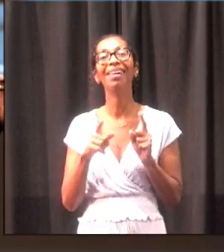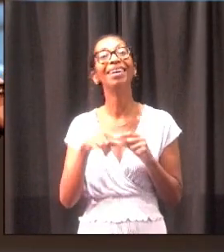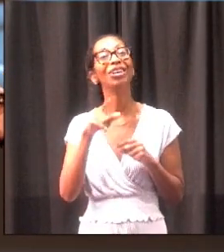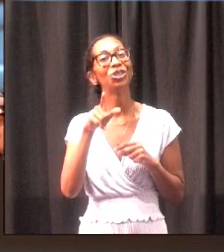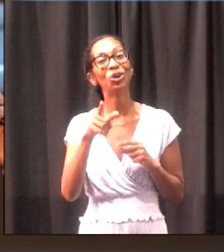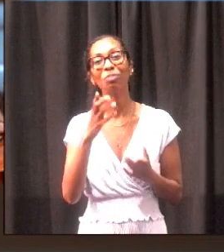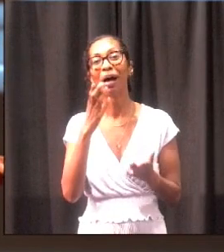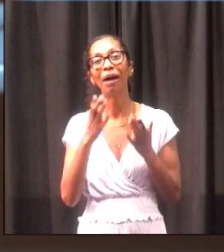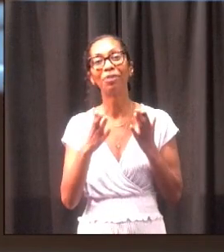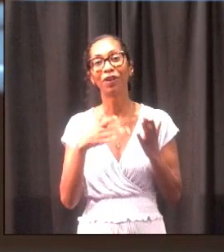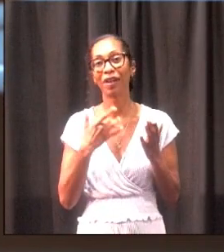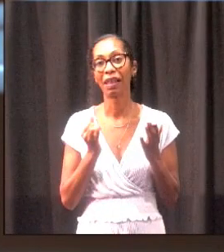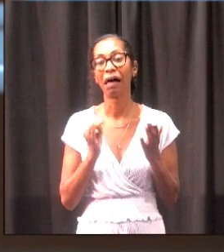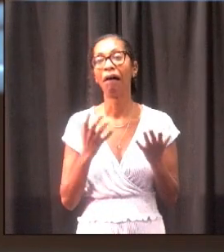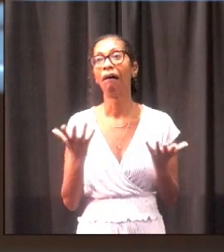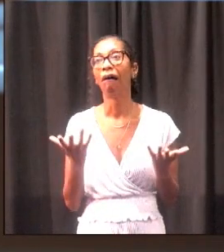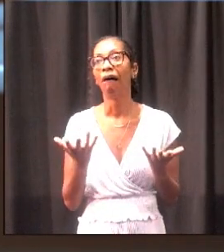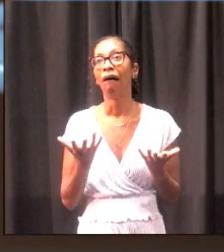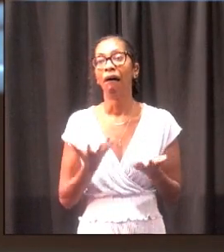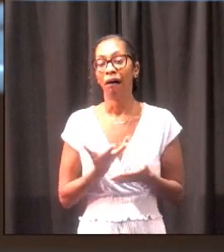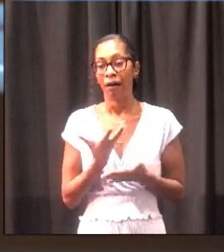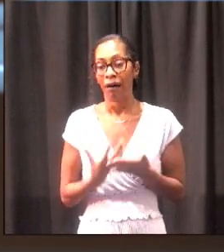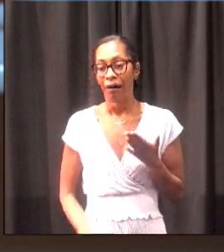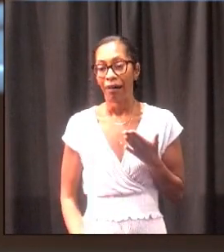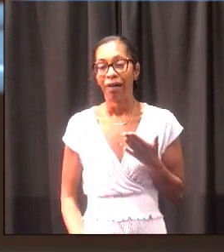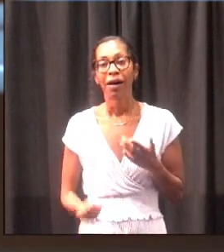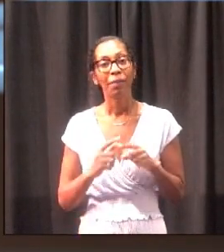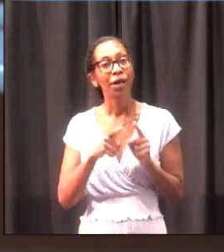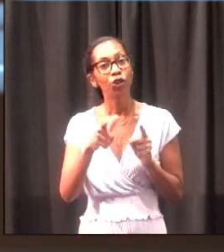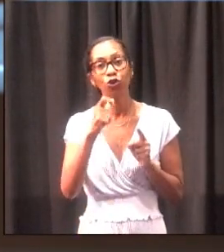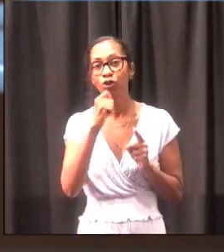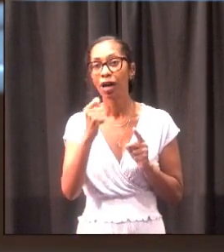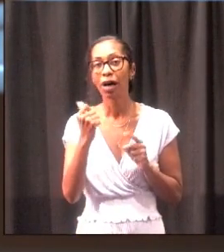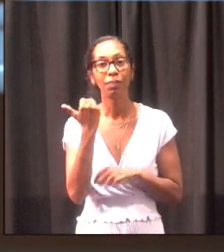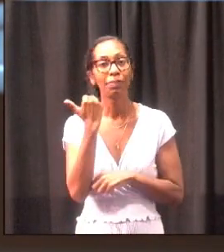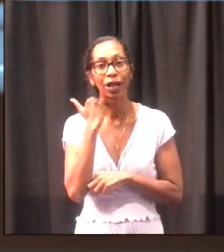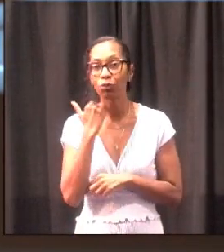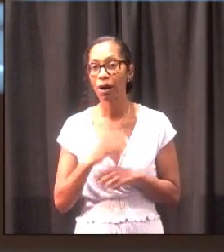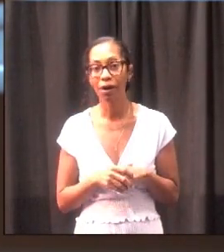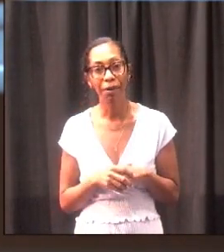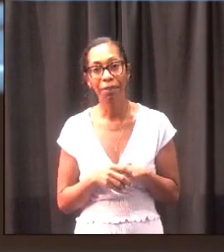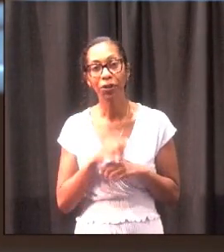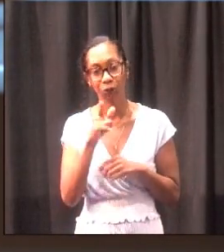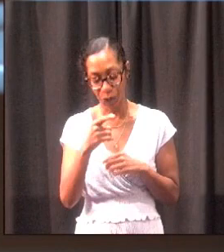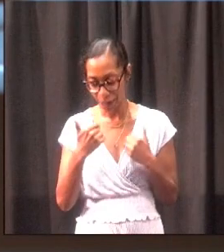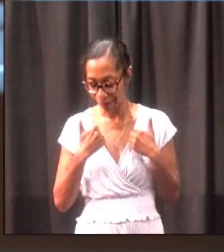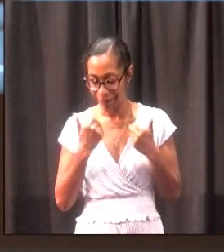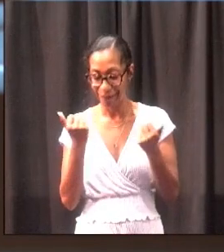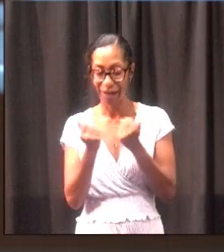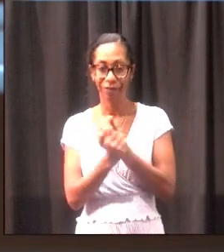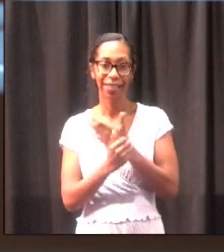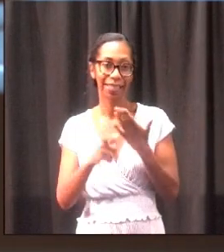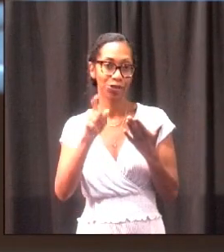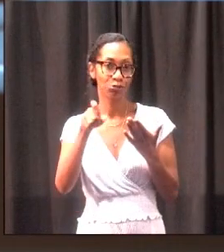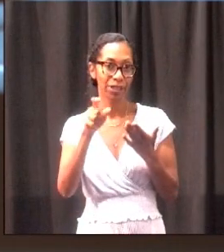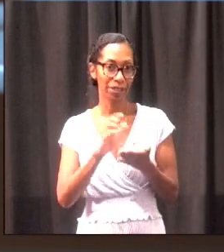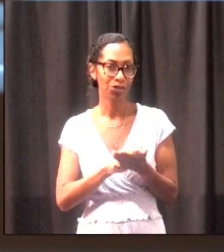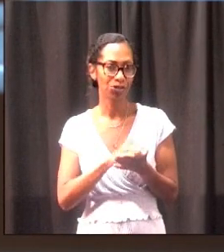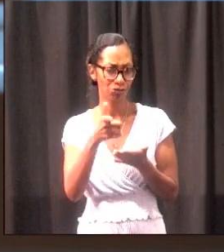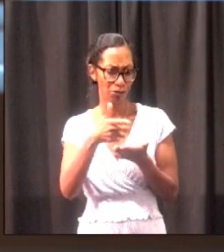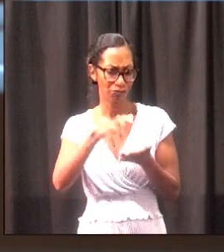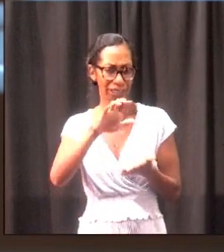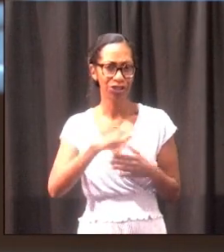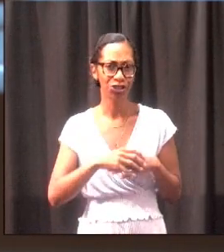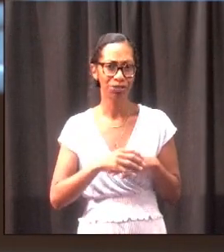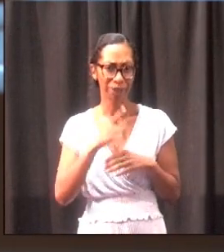recognize you ain't bankrupt. You need to recognize that you are rich in Christ and you have everything that you need to operate in what God